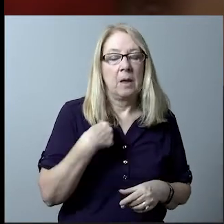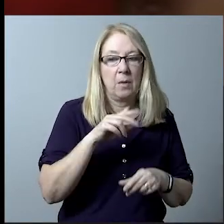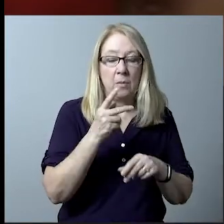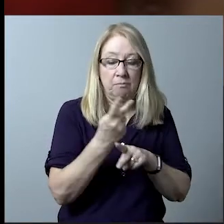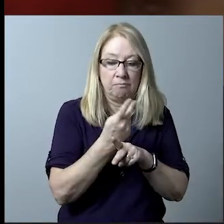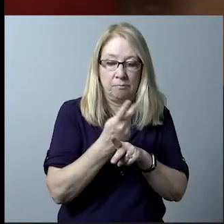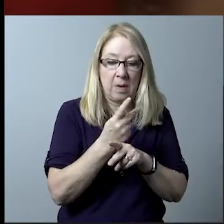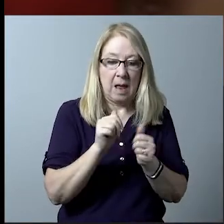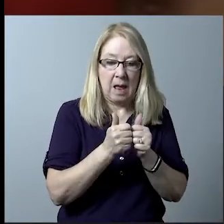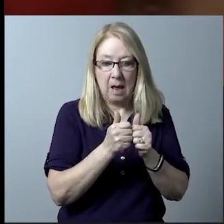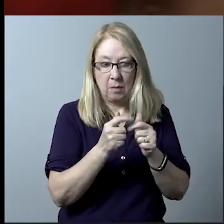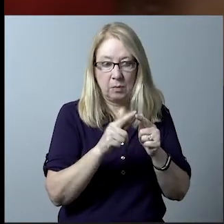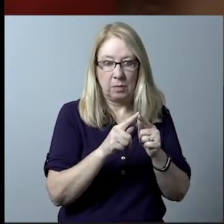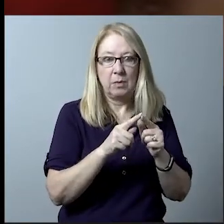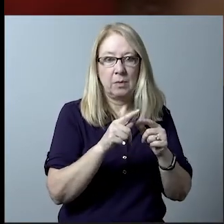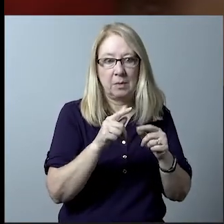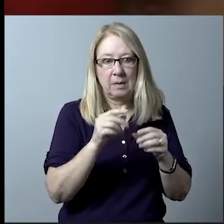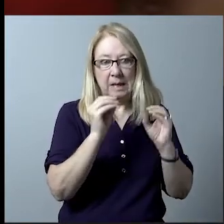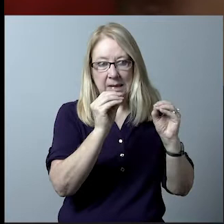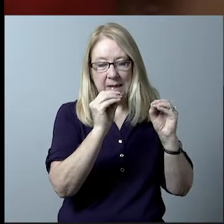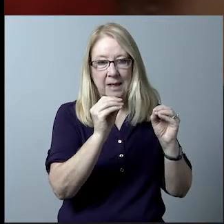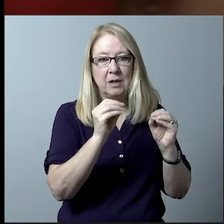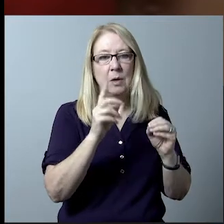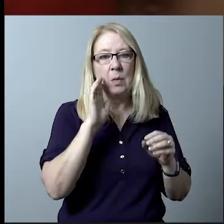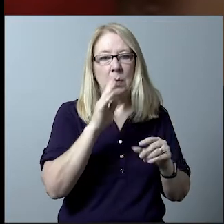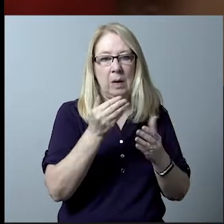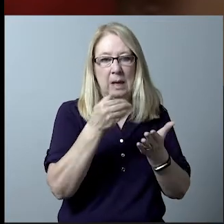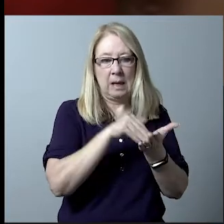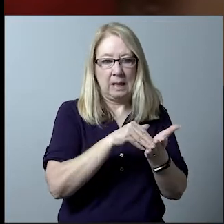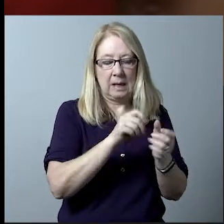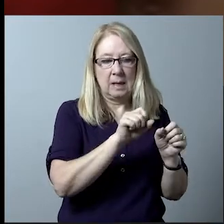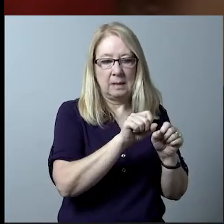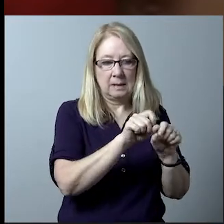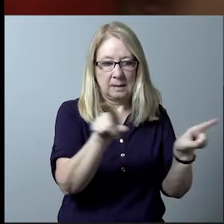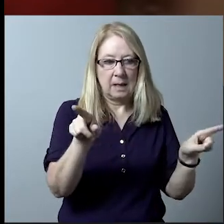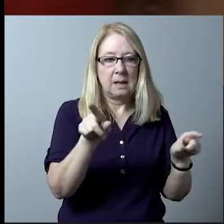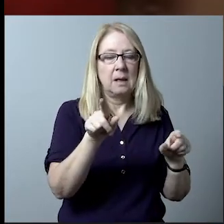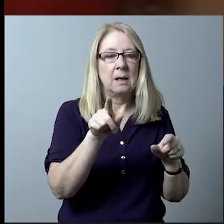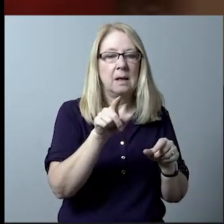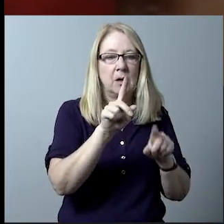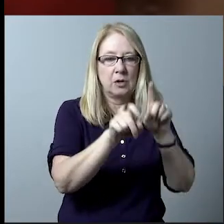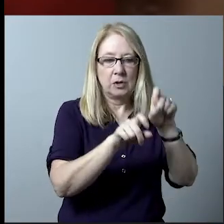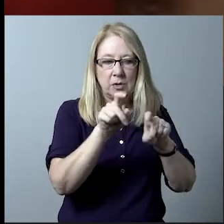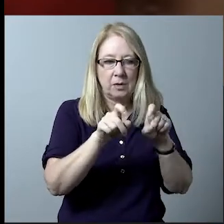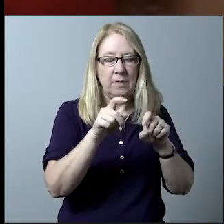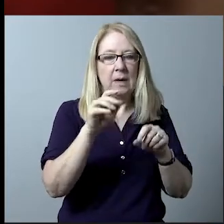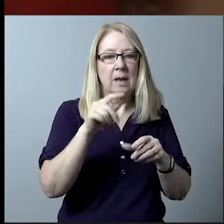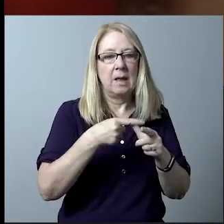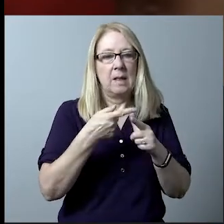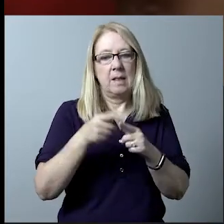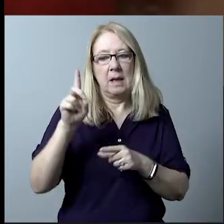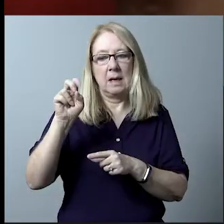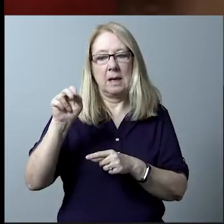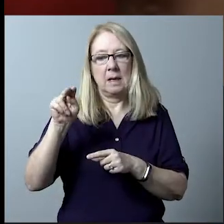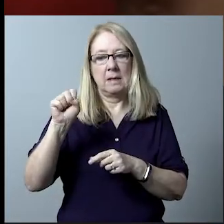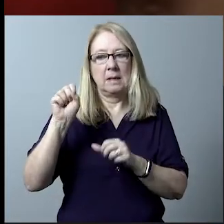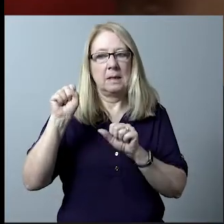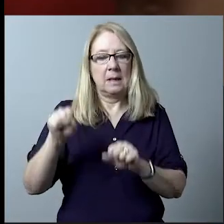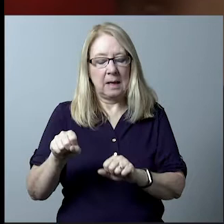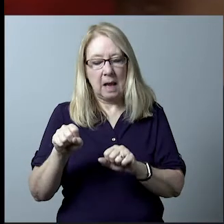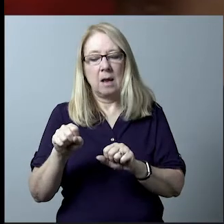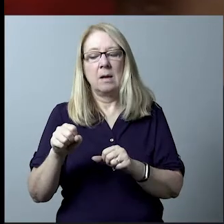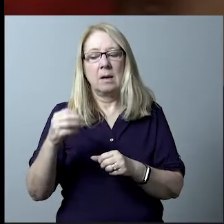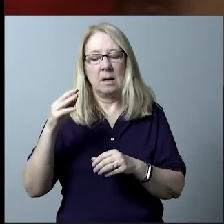spring. So we've been working on those instructional modes, as well as we're going to send out that survey next week with the idea that the deans